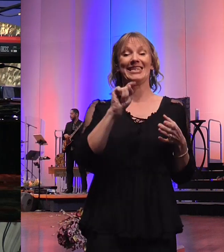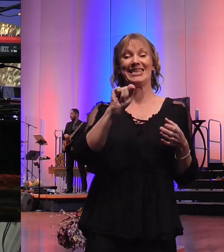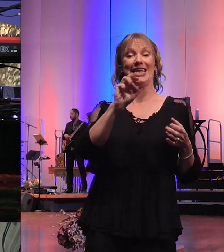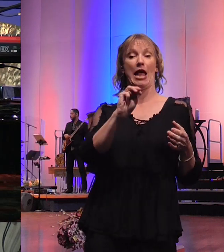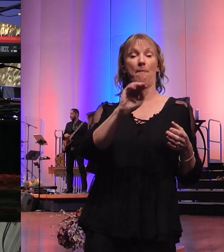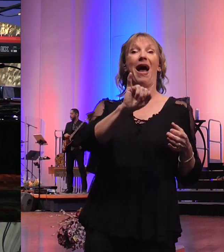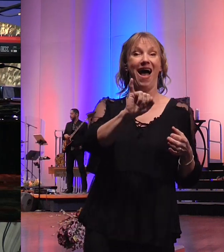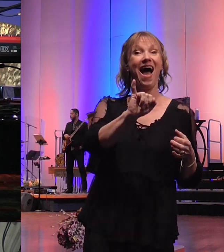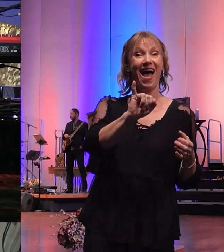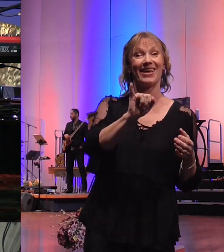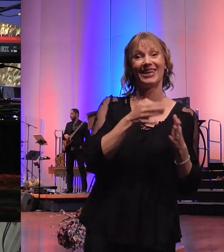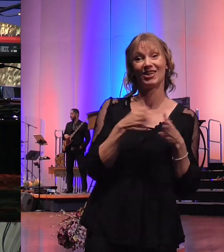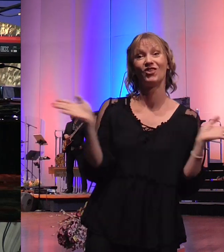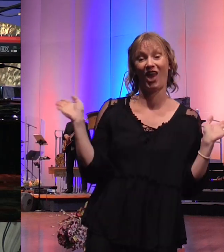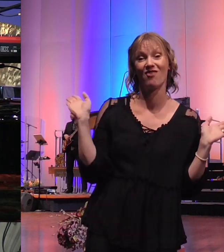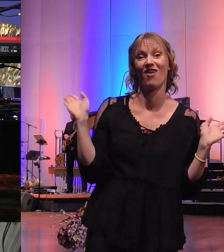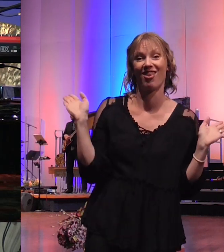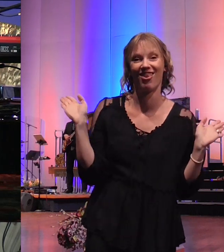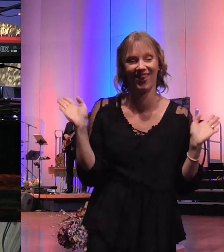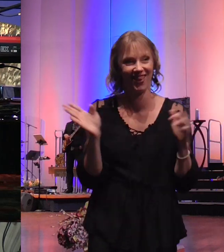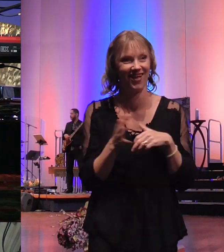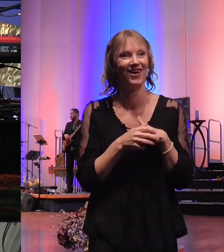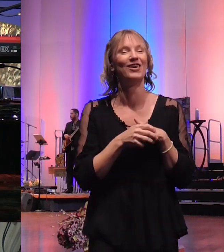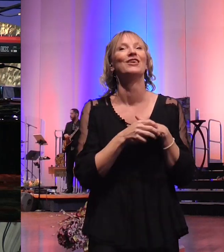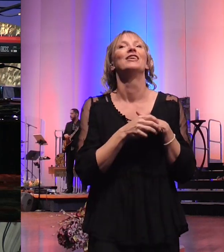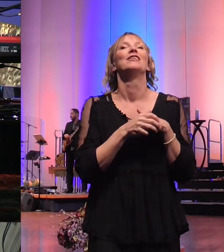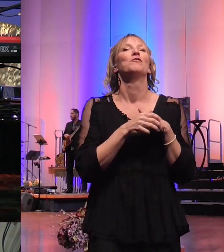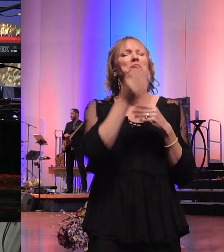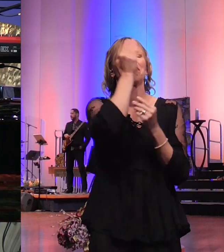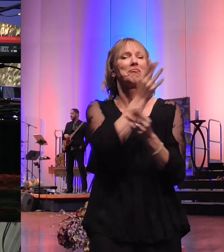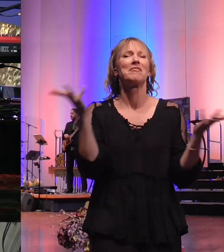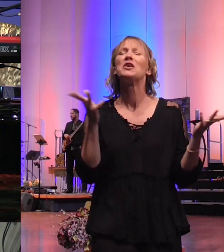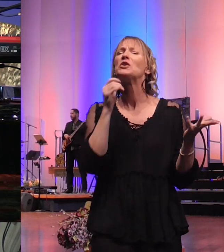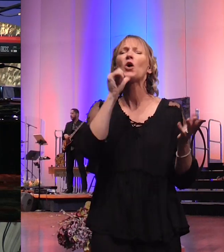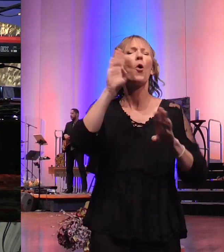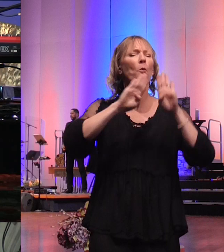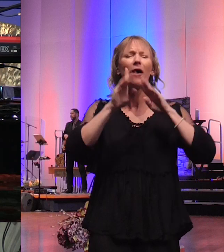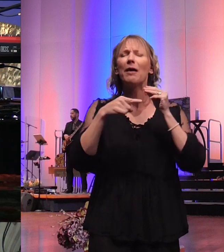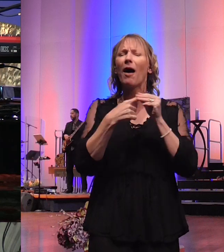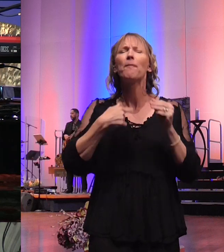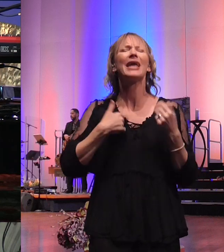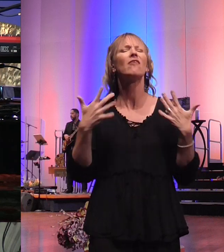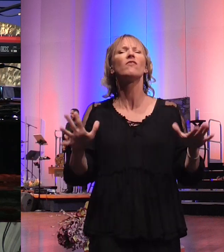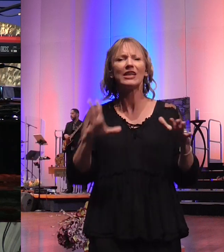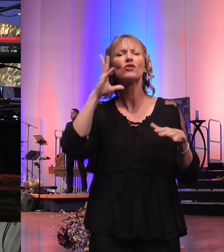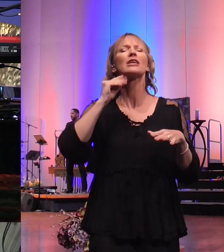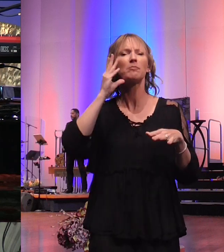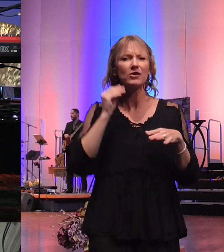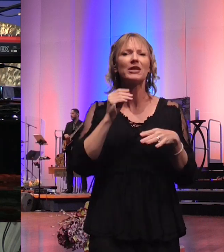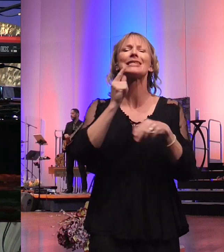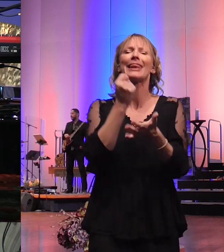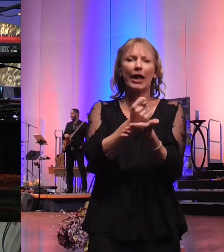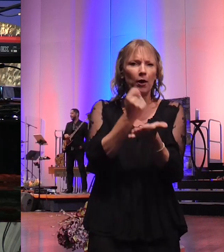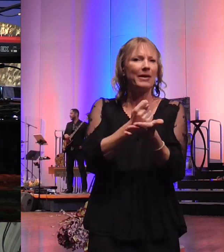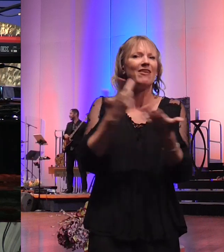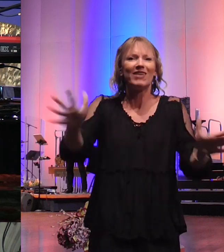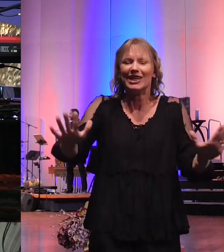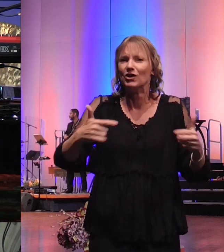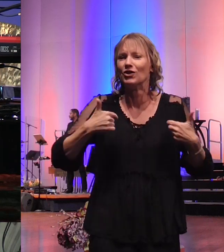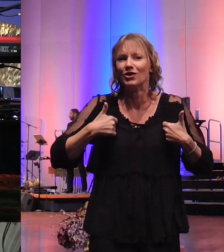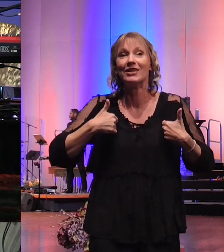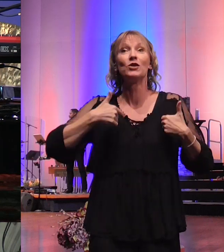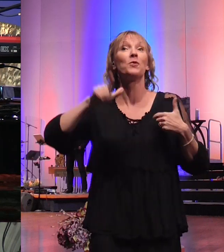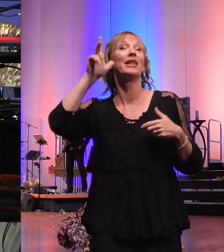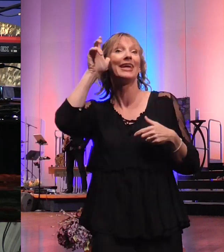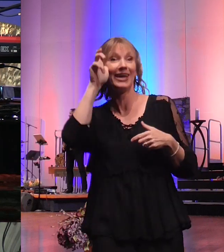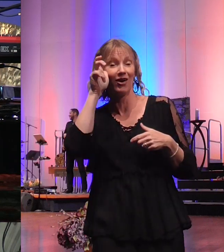general, and the only thing I'll tell you is don't worry about me. I've been to therapy, so when you listen to